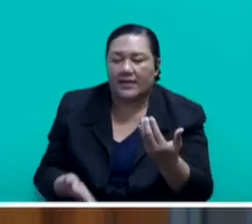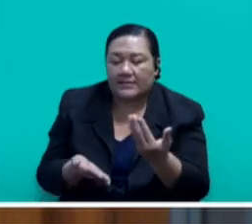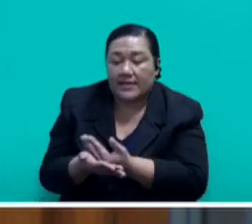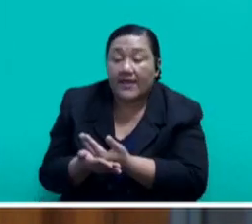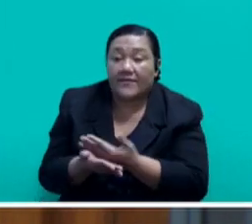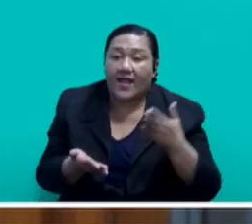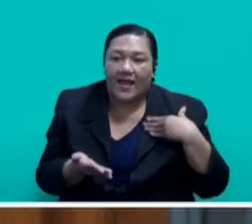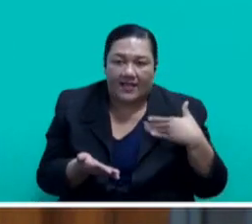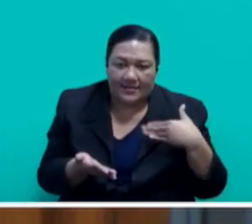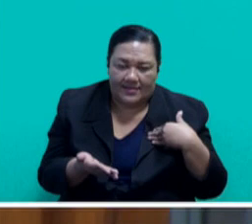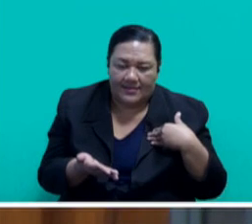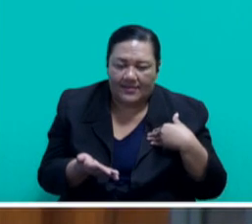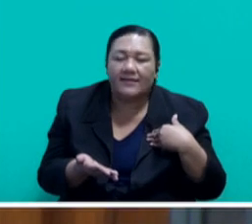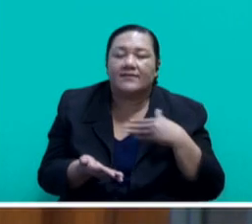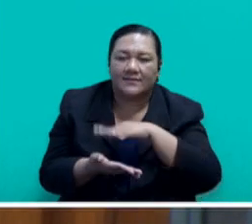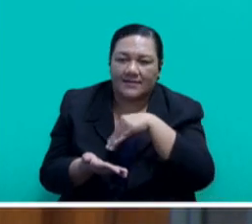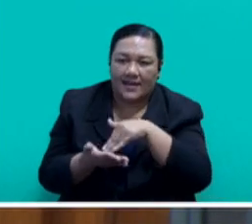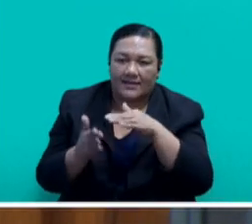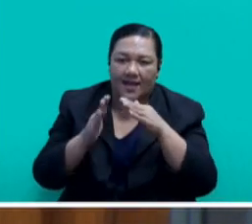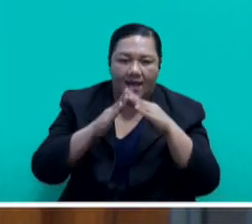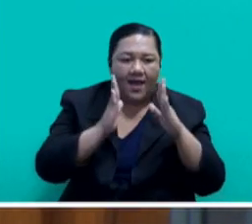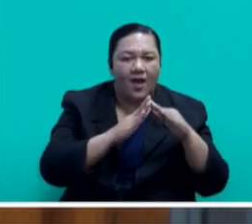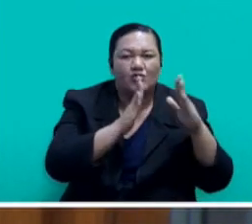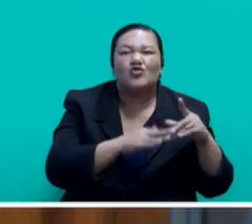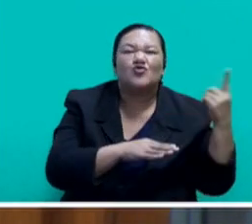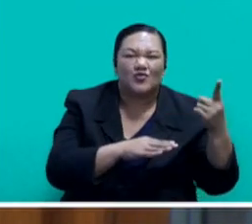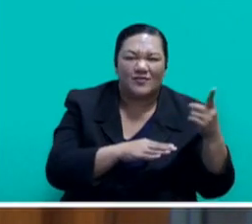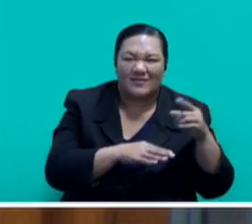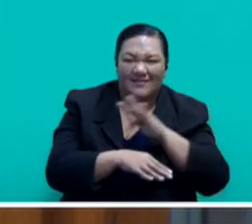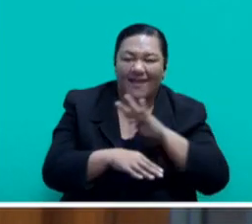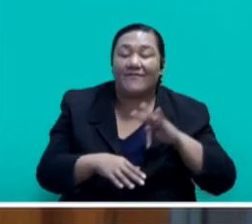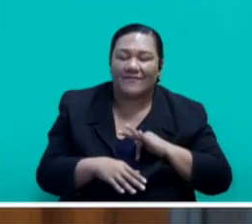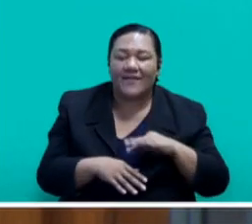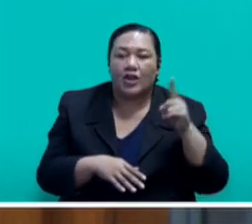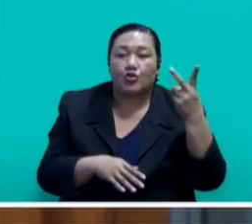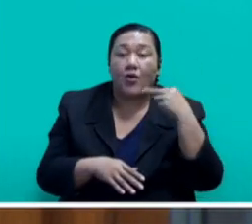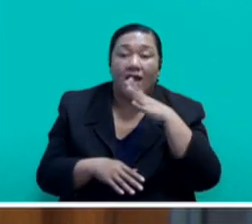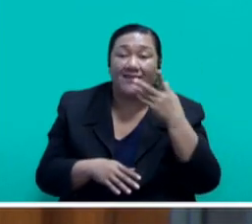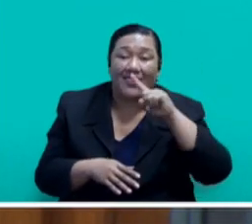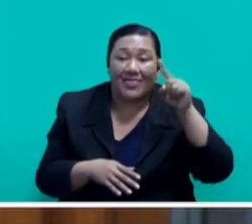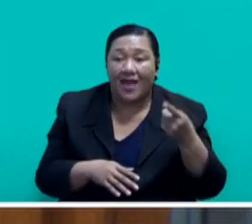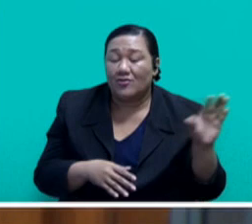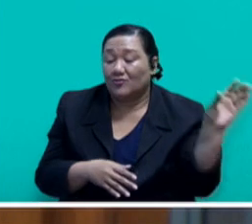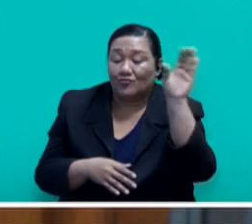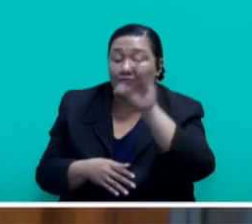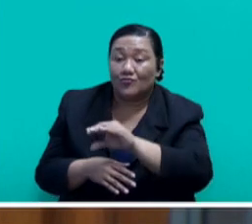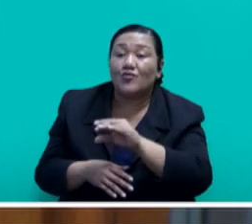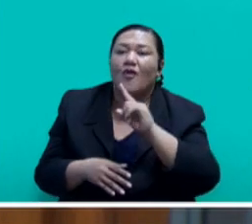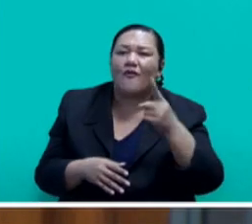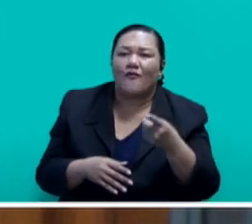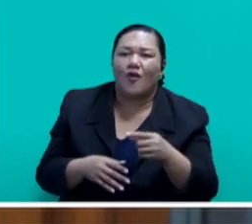quarters. The Ministry welcomed a total of 200,000 budget to upgrade quarters. According